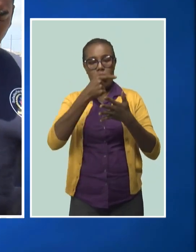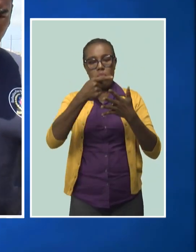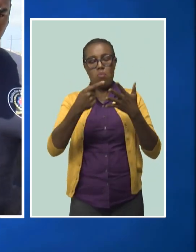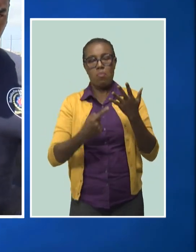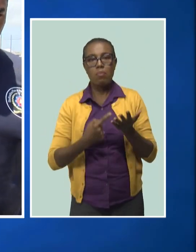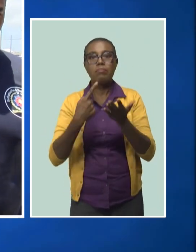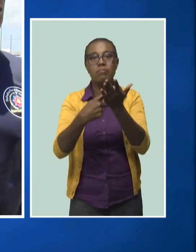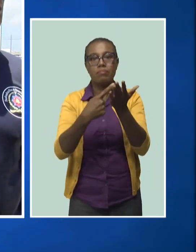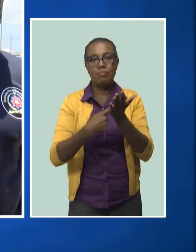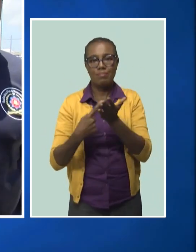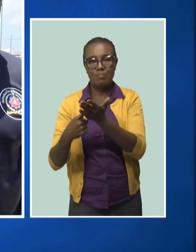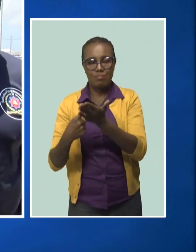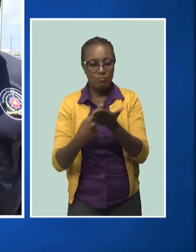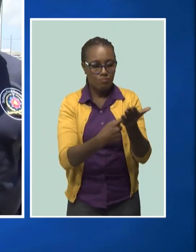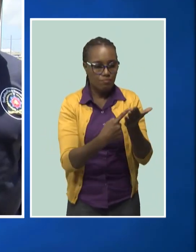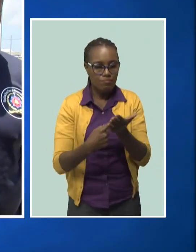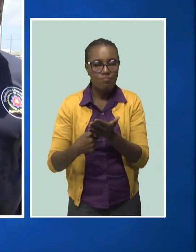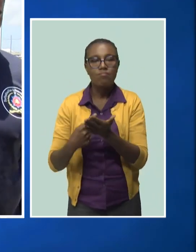relative to